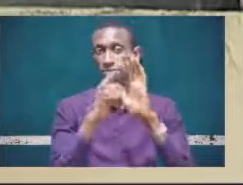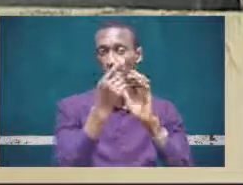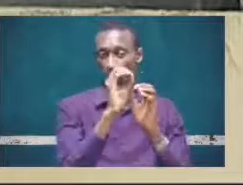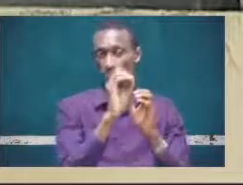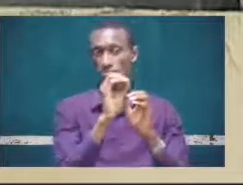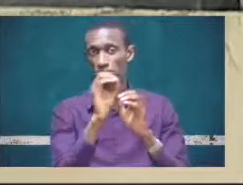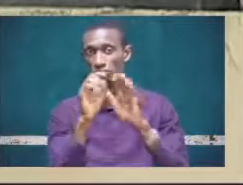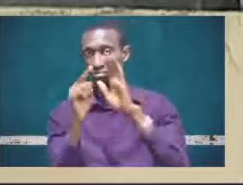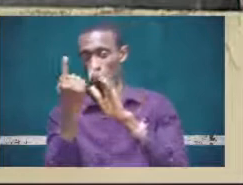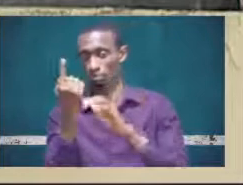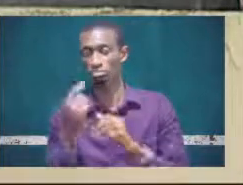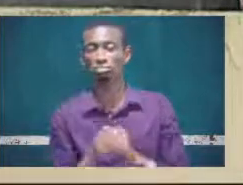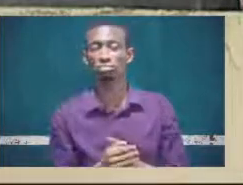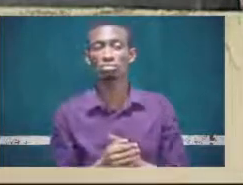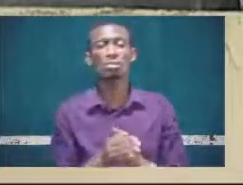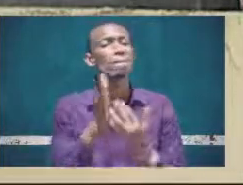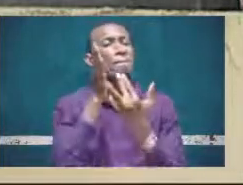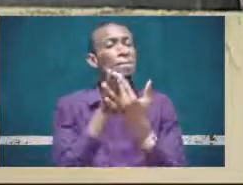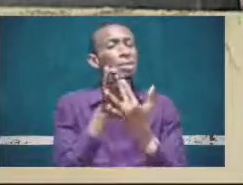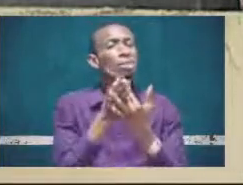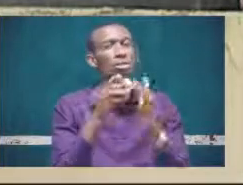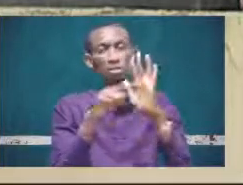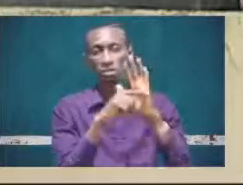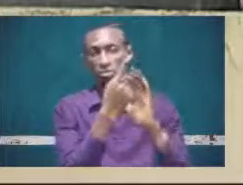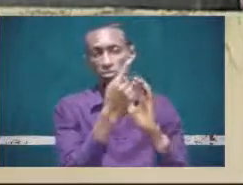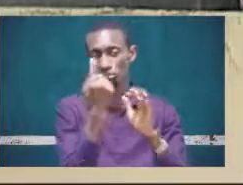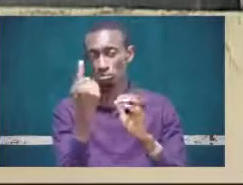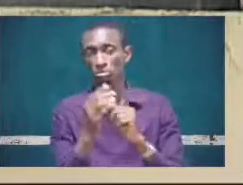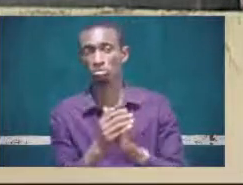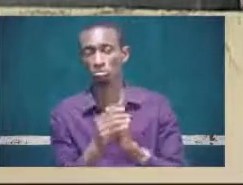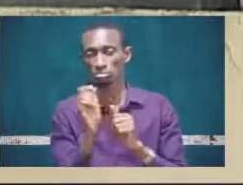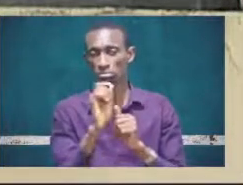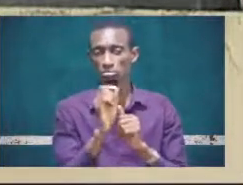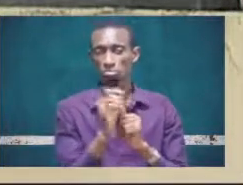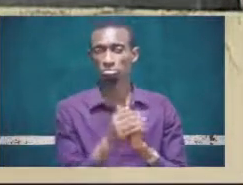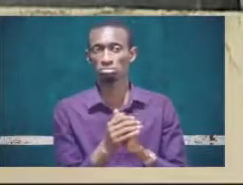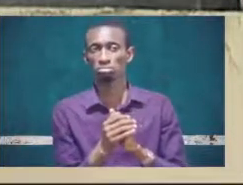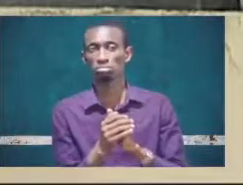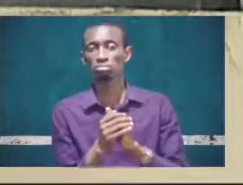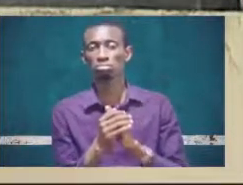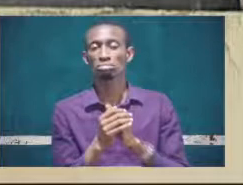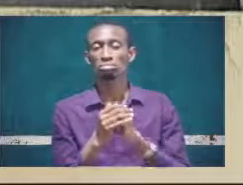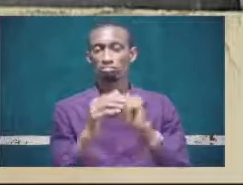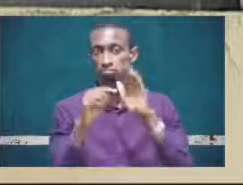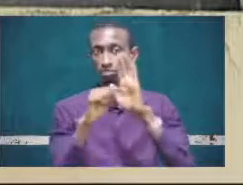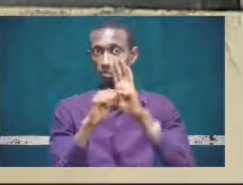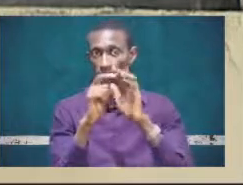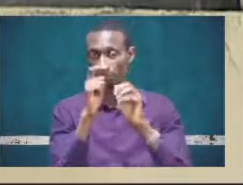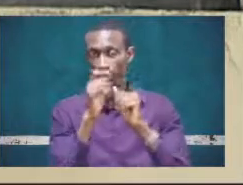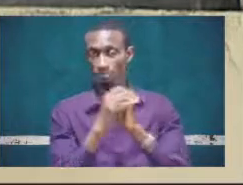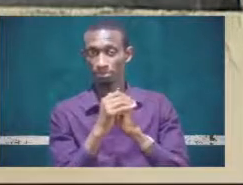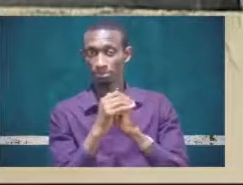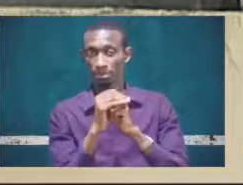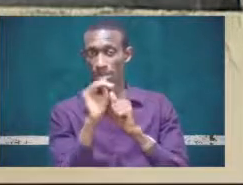1. Between -1 and 1, I put the opposite sign of A. A is negative, here it will be